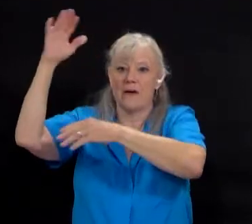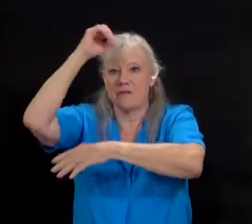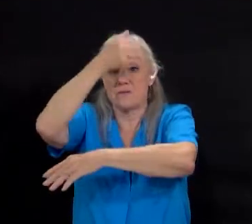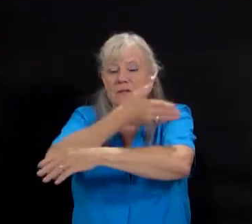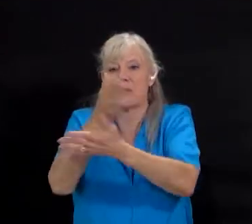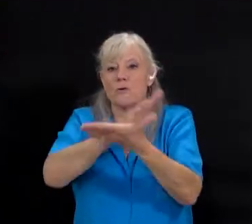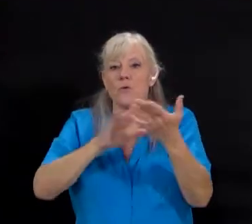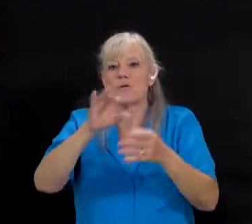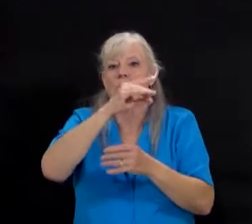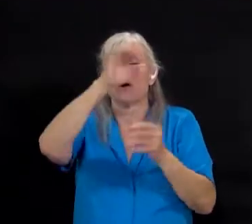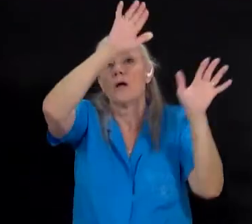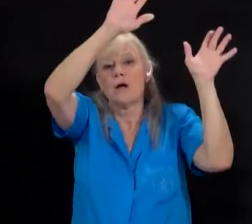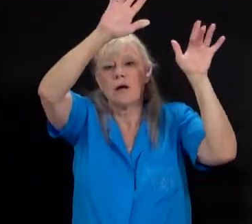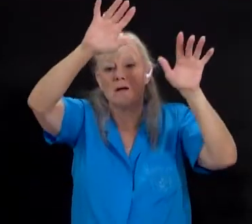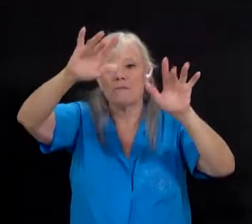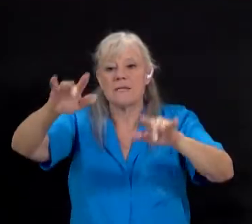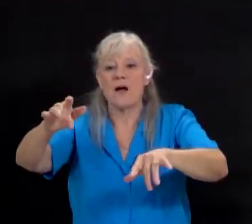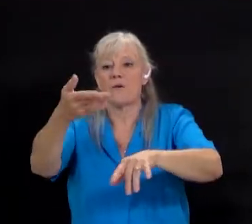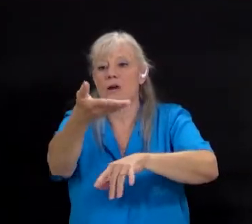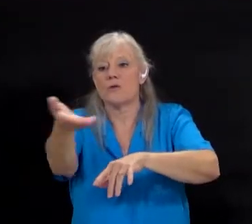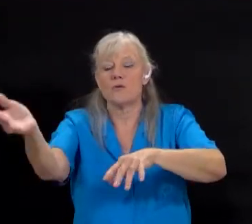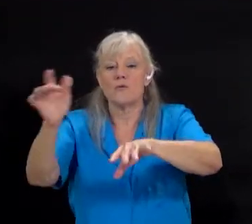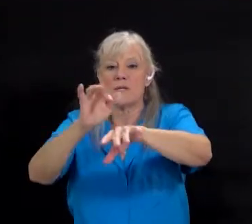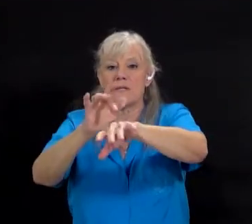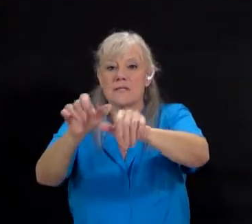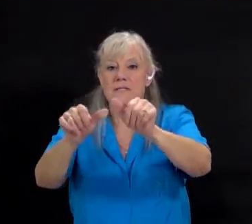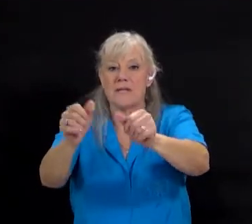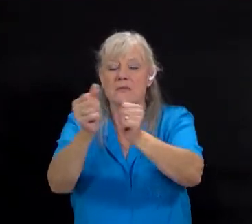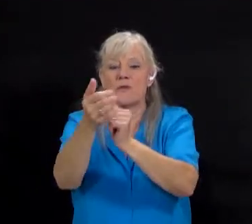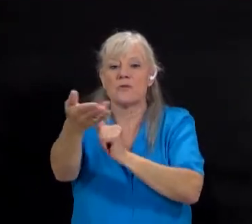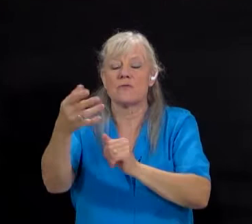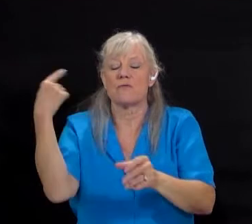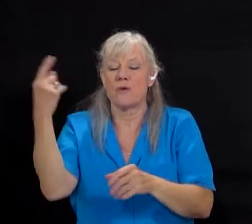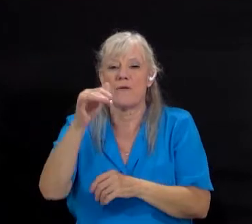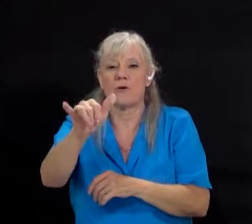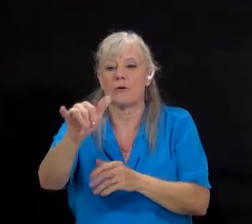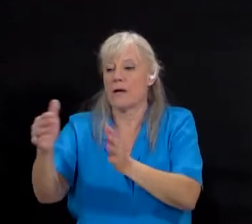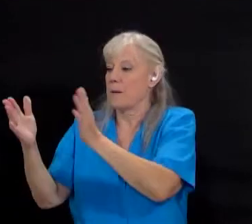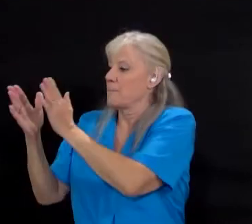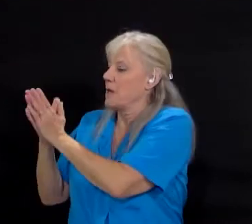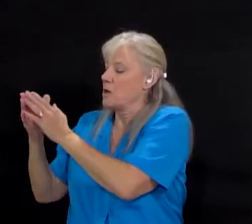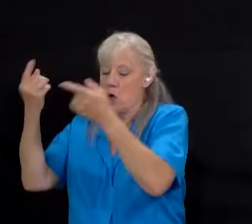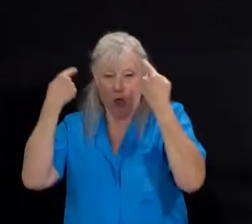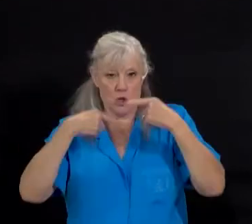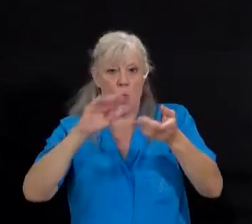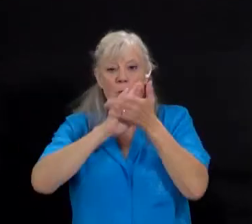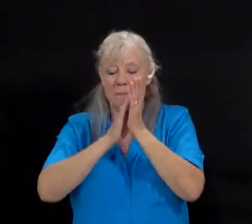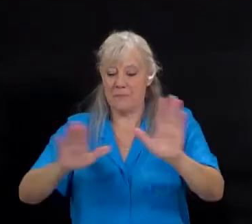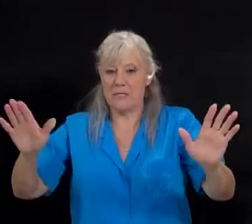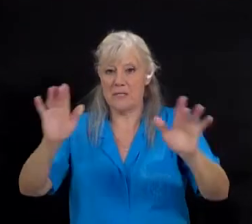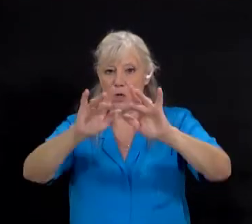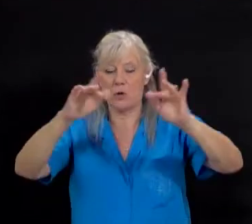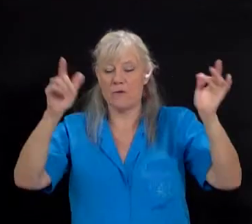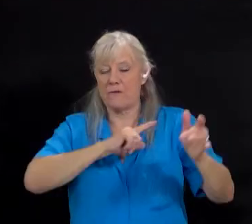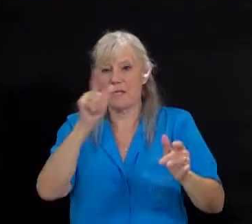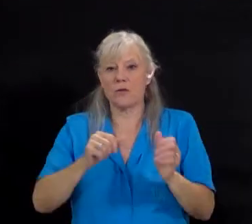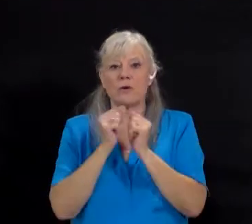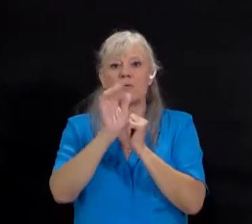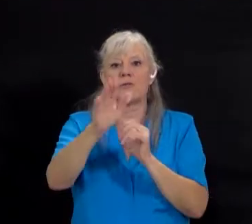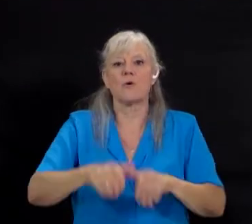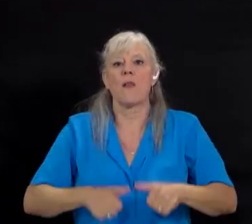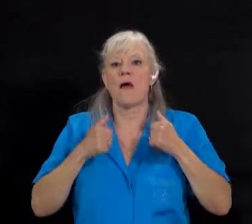Spirit come down on you and remain with you forever. Go in peace, glorifying the Lord by your